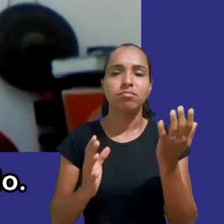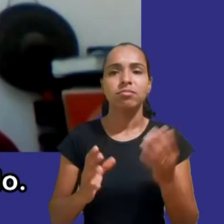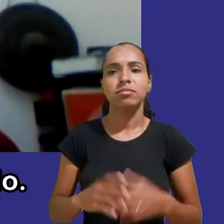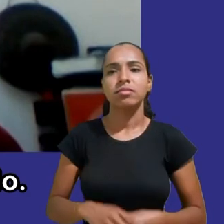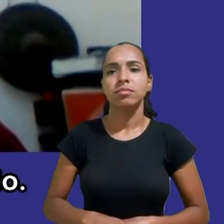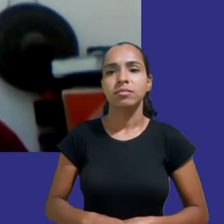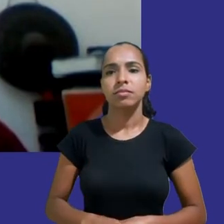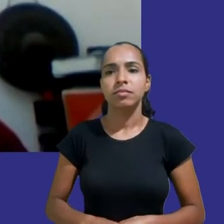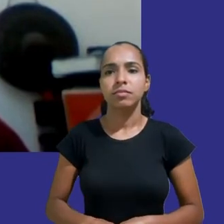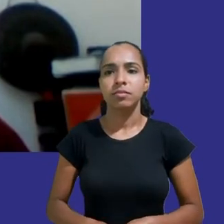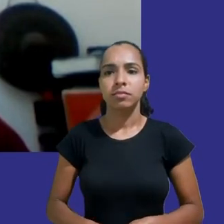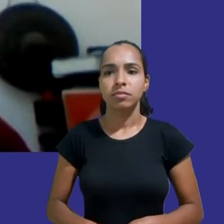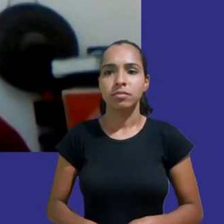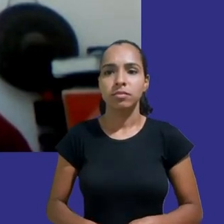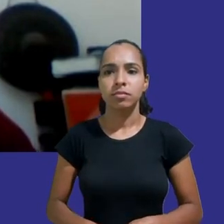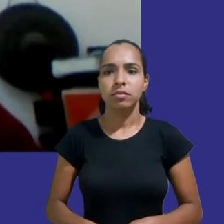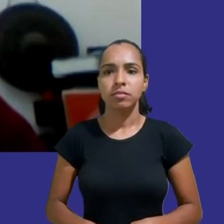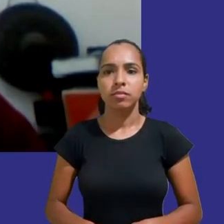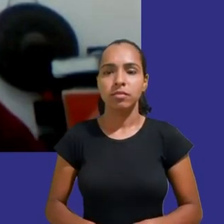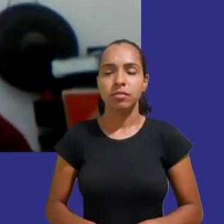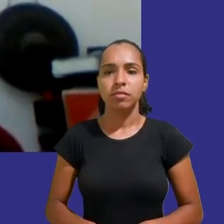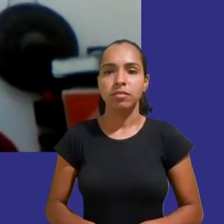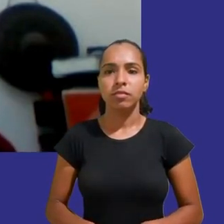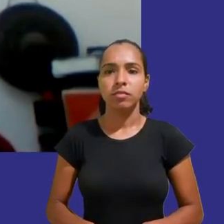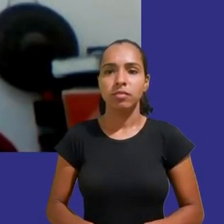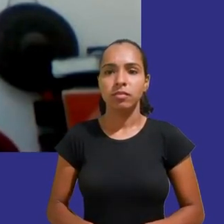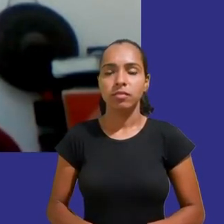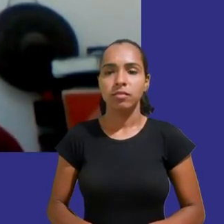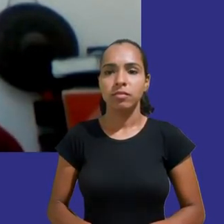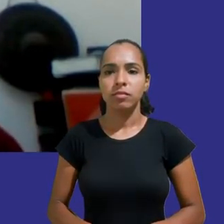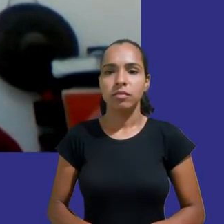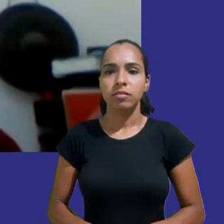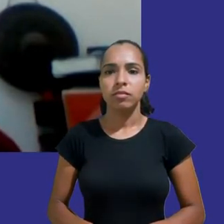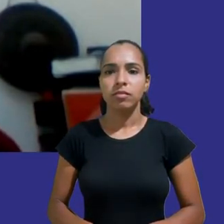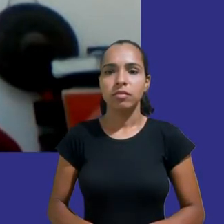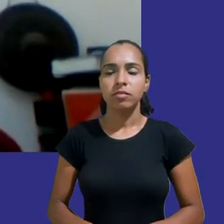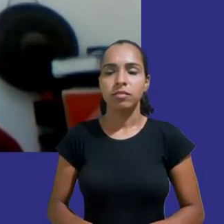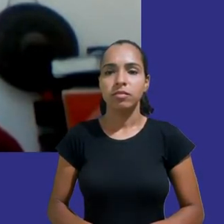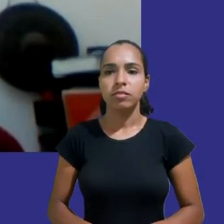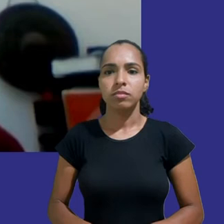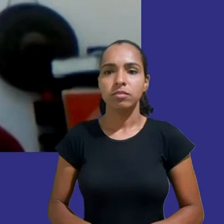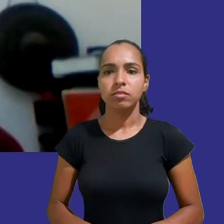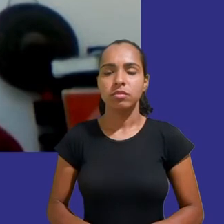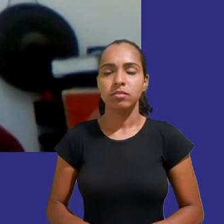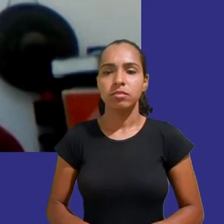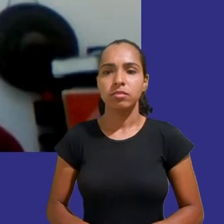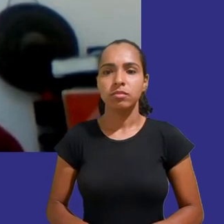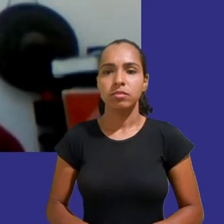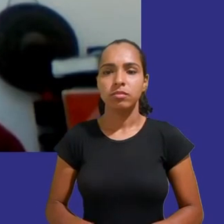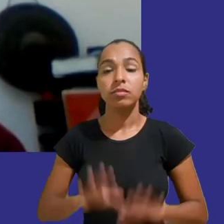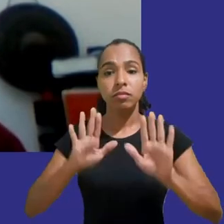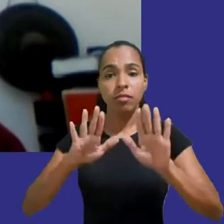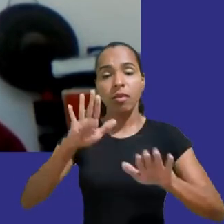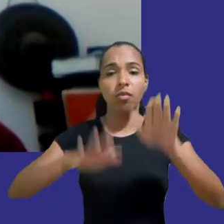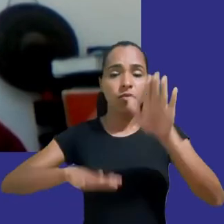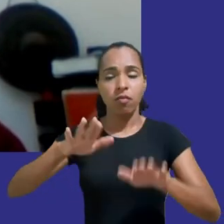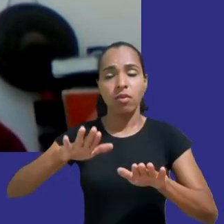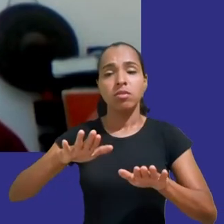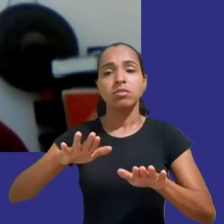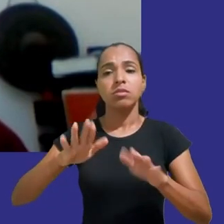but also what might surprise many people is that what we're also seeing was